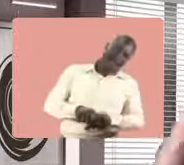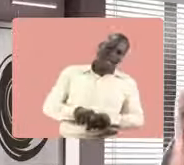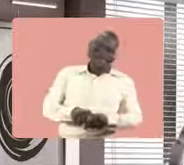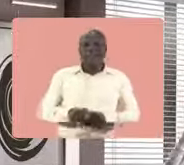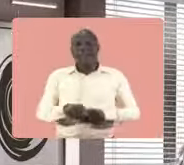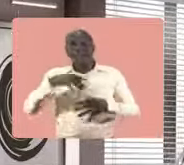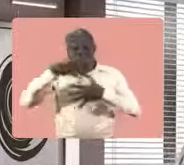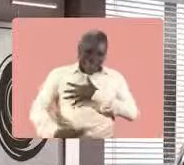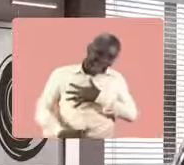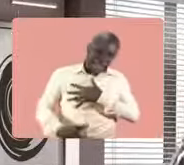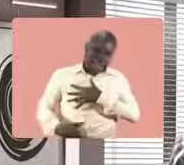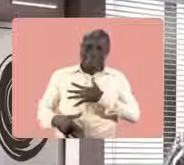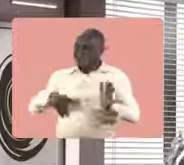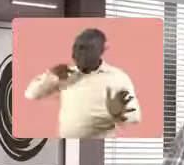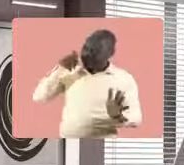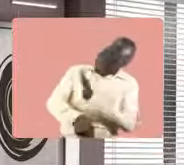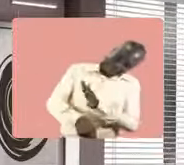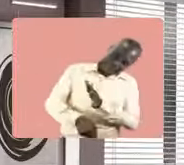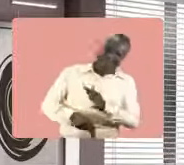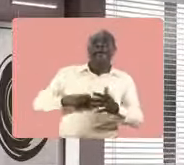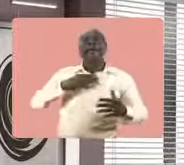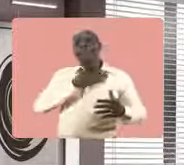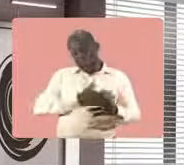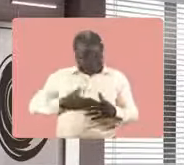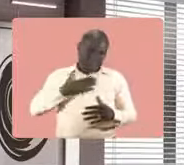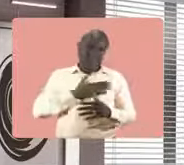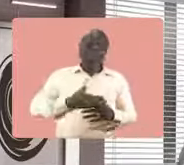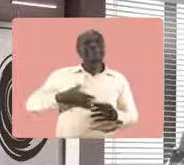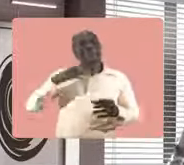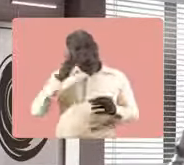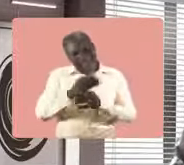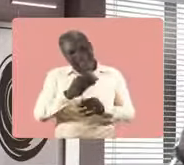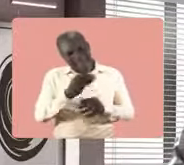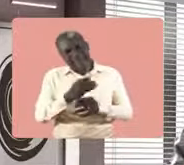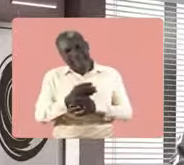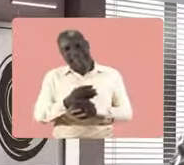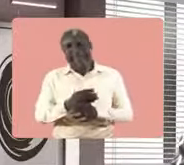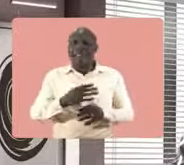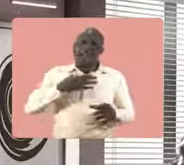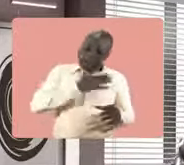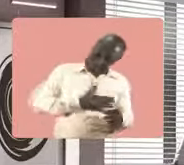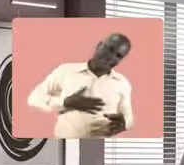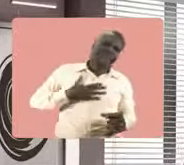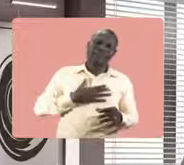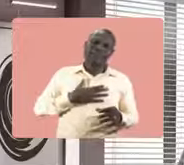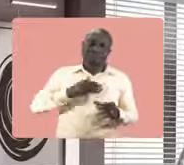guompo edeba ewo abato mu no abusuafo mumie nhwa ne ye na de osu esu na